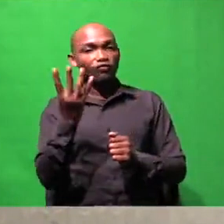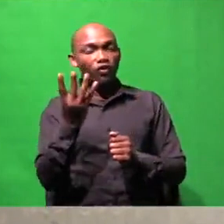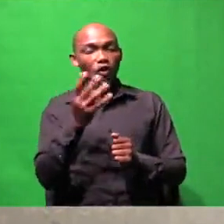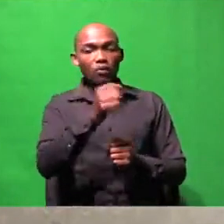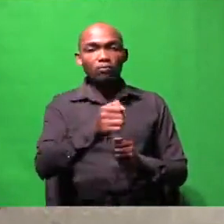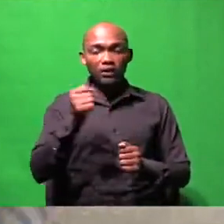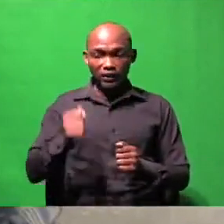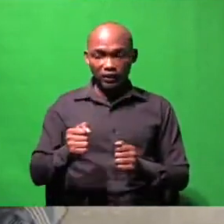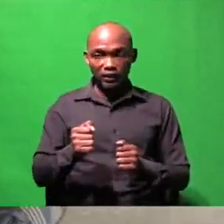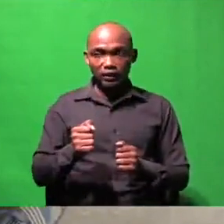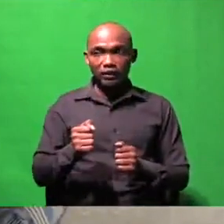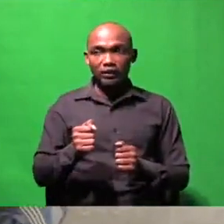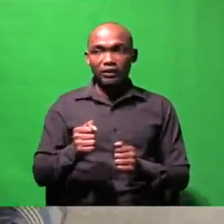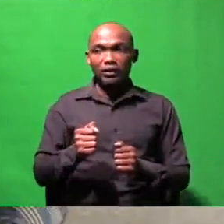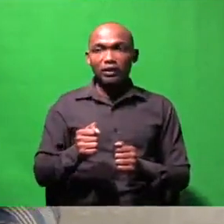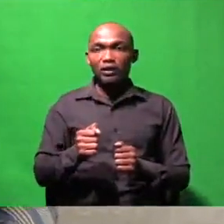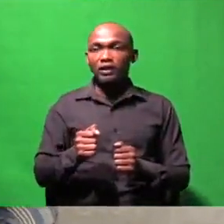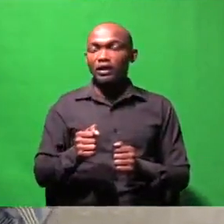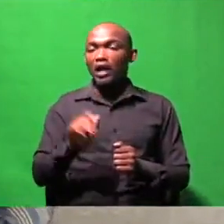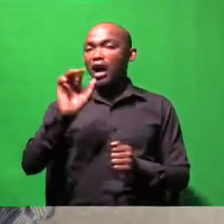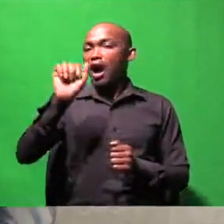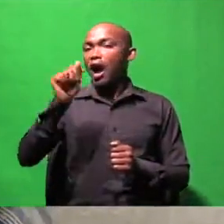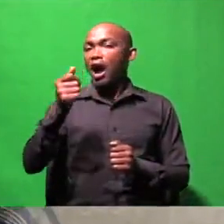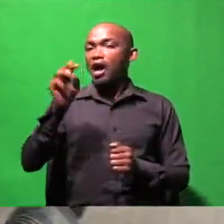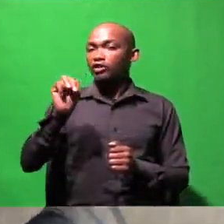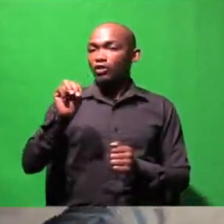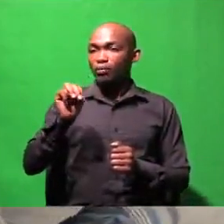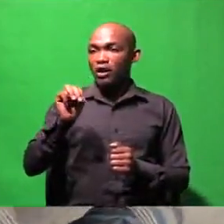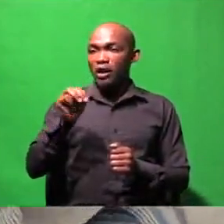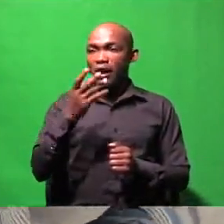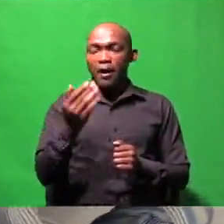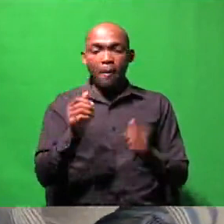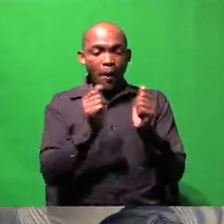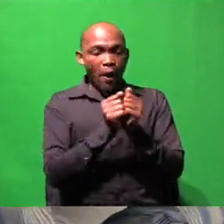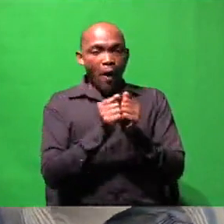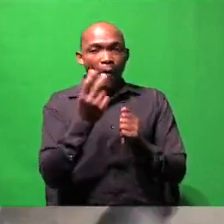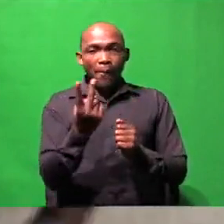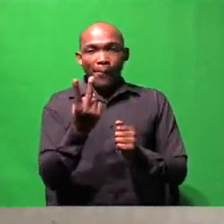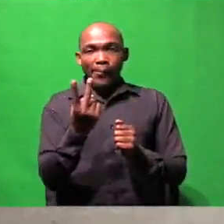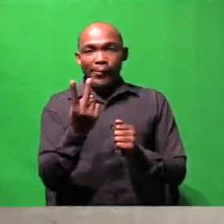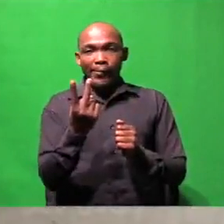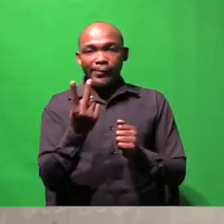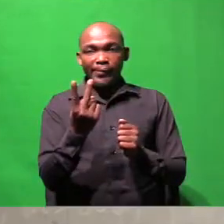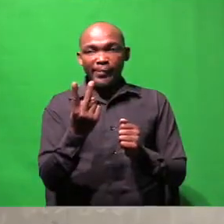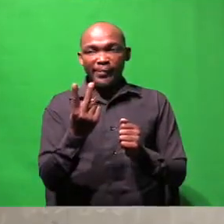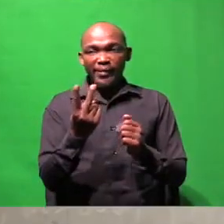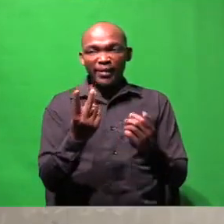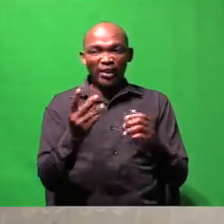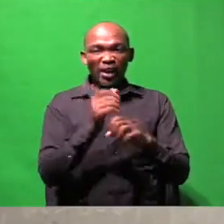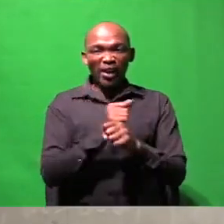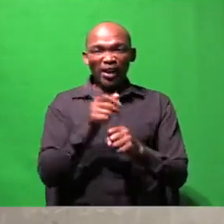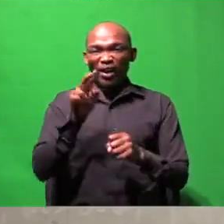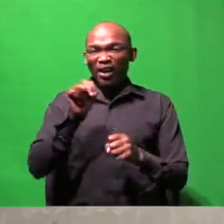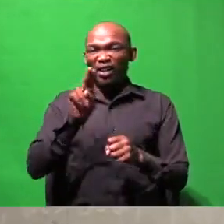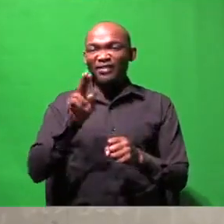atomic number. So by subtracting 24 by 12, we have 12, and subtracting